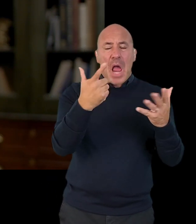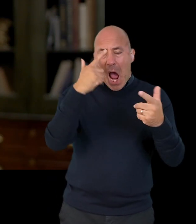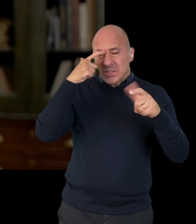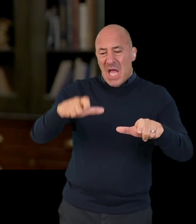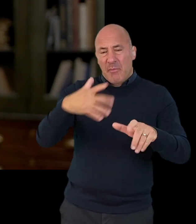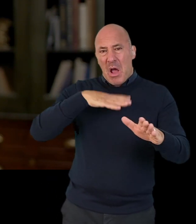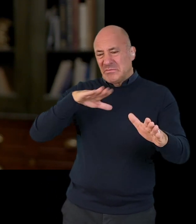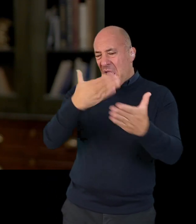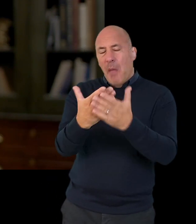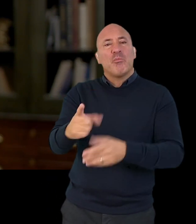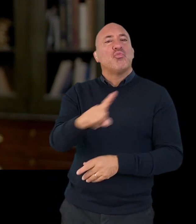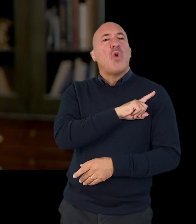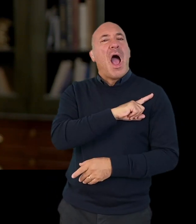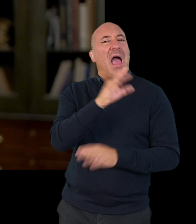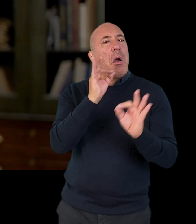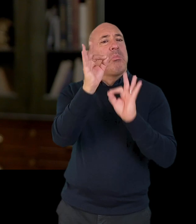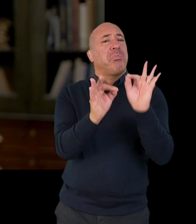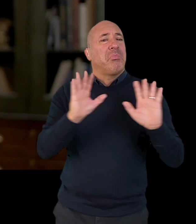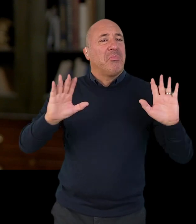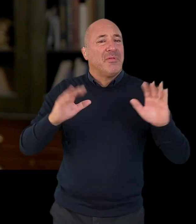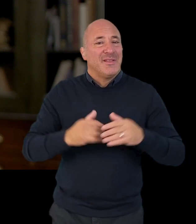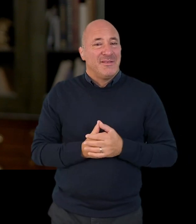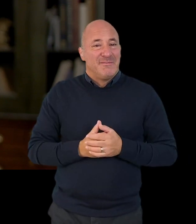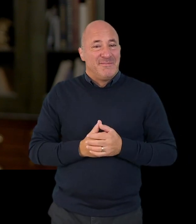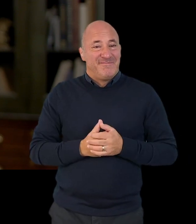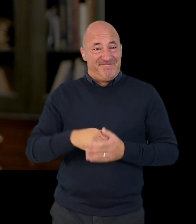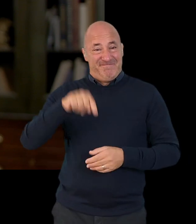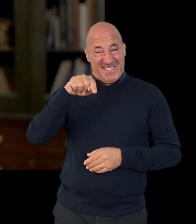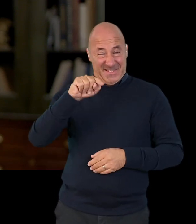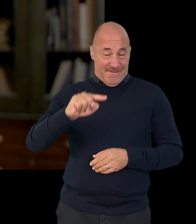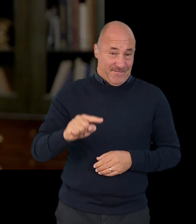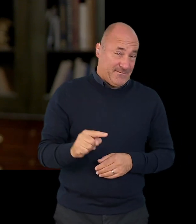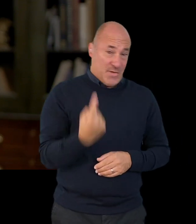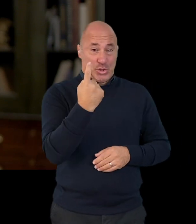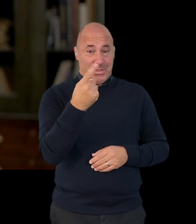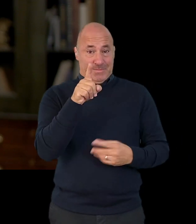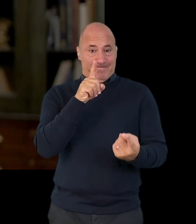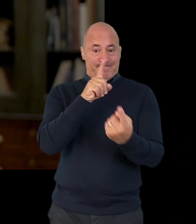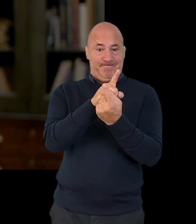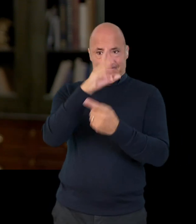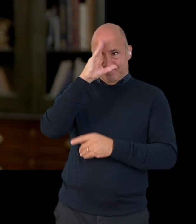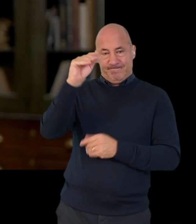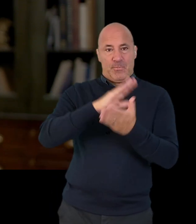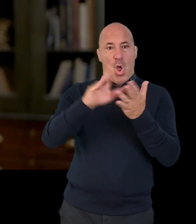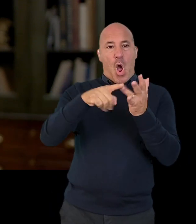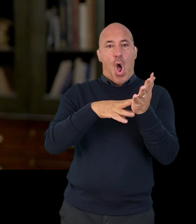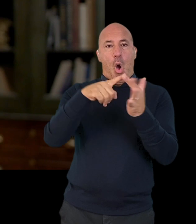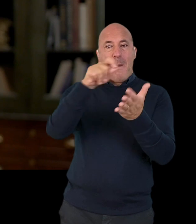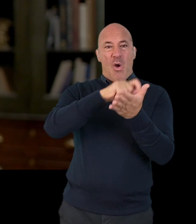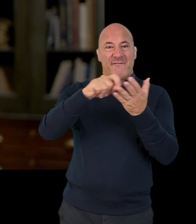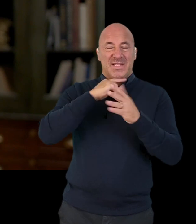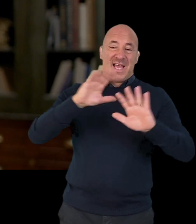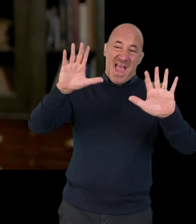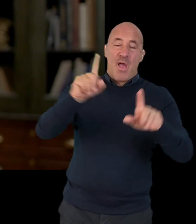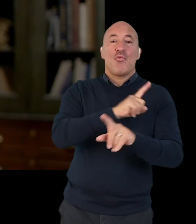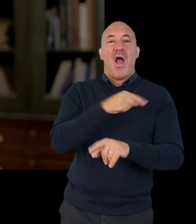you to say in very basic terms why you're claiming asylum. So that is the first point